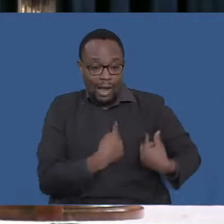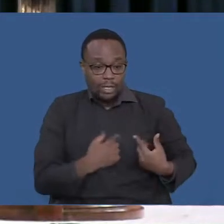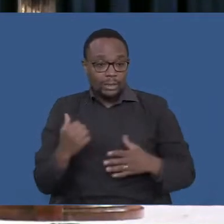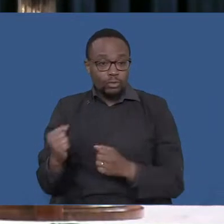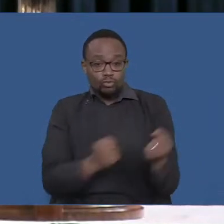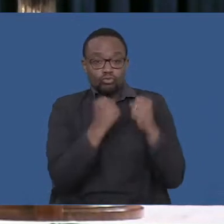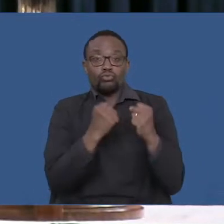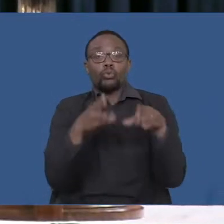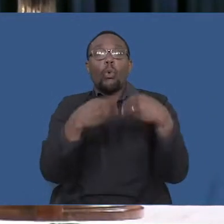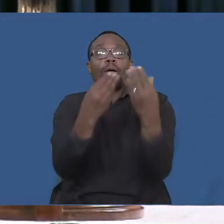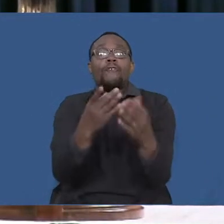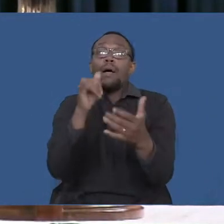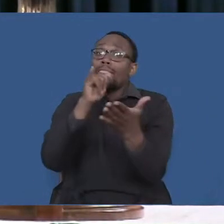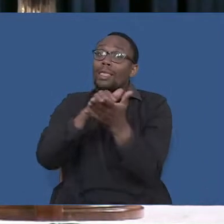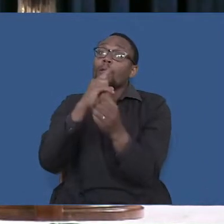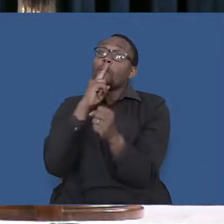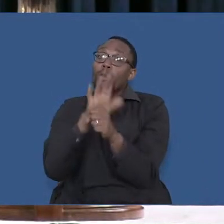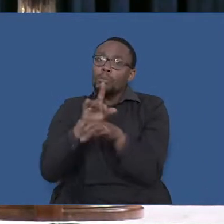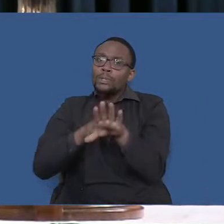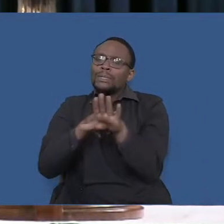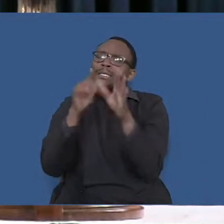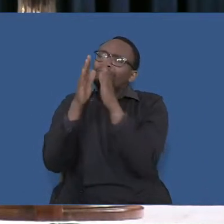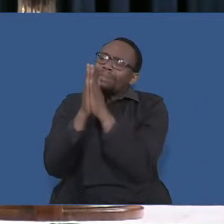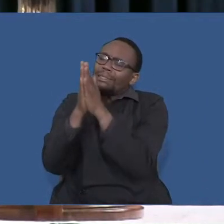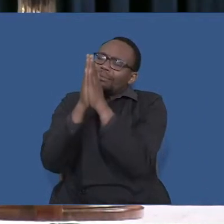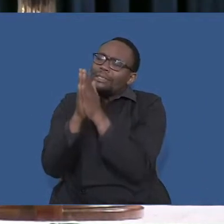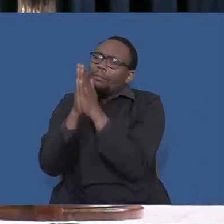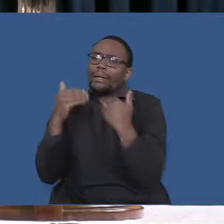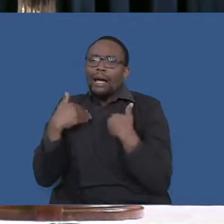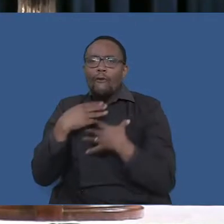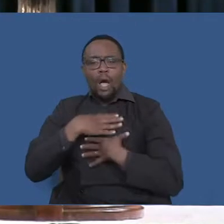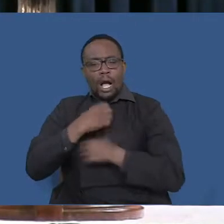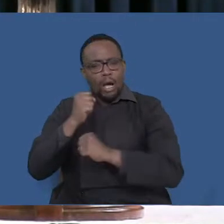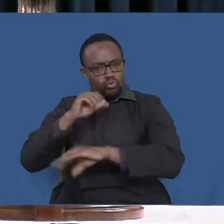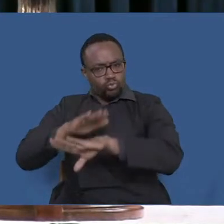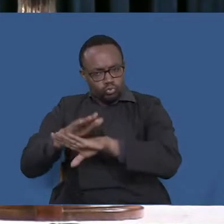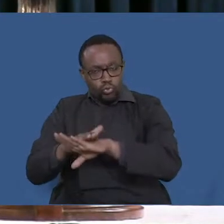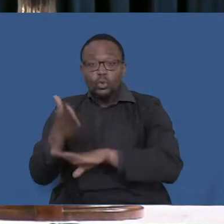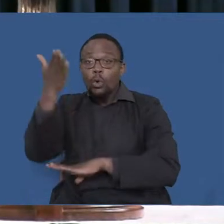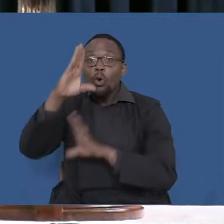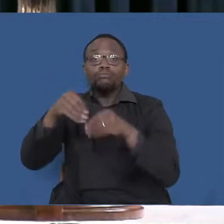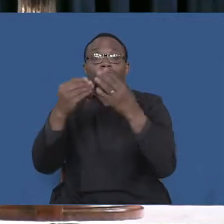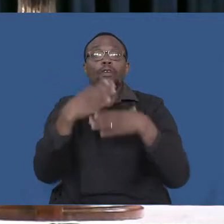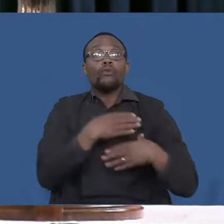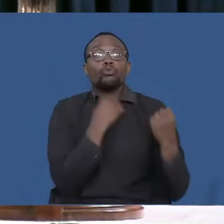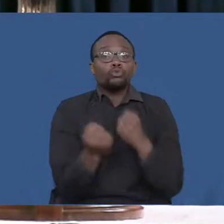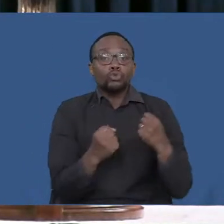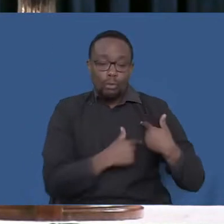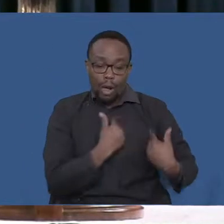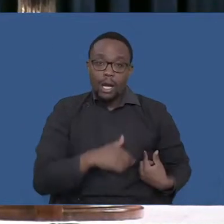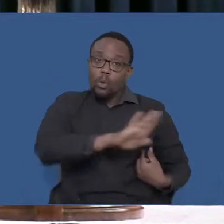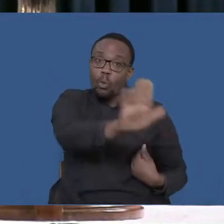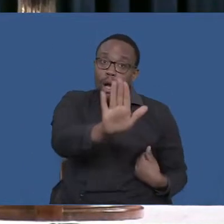That's a promise. That when we wait on God and we are of good courage, he will strengthen our